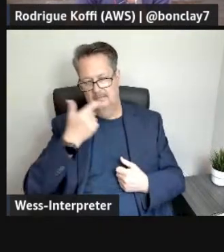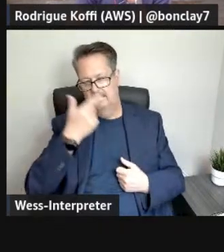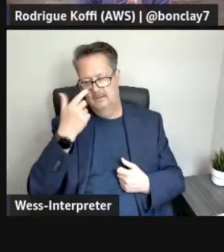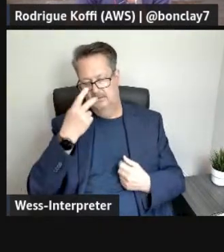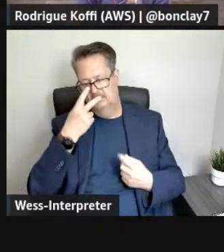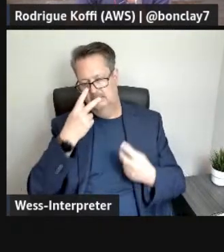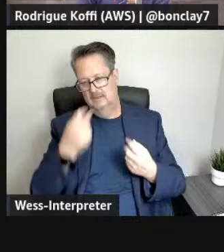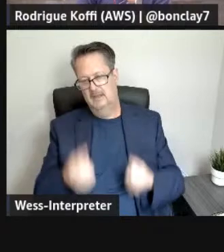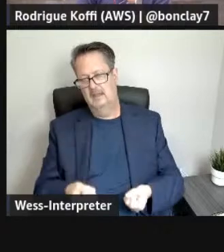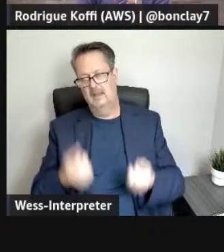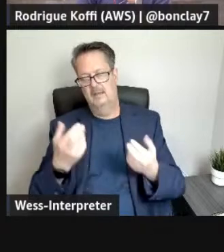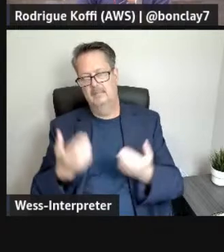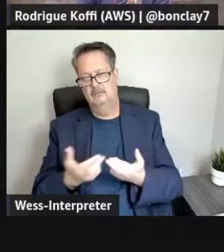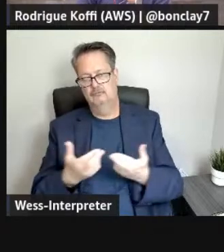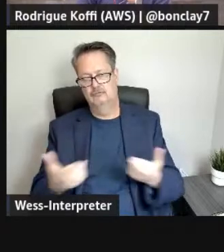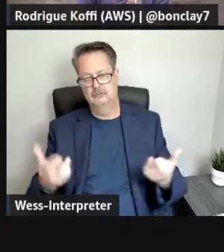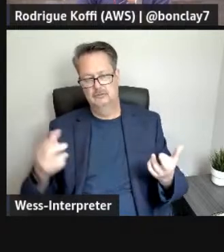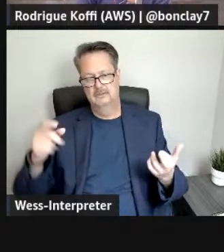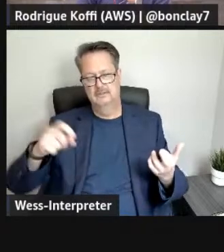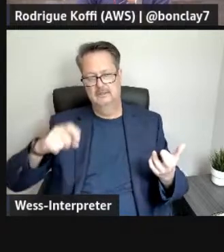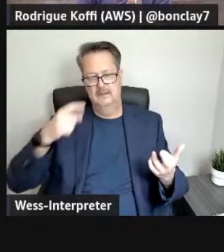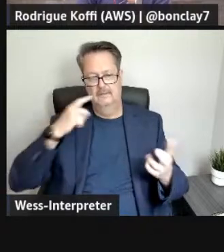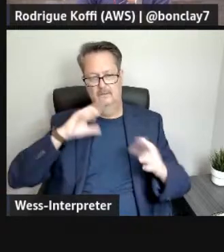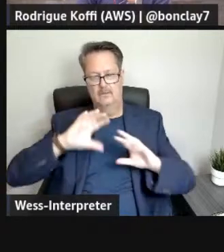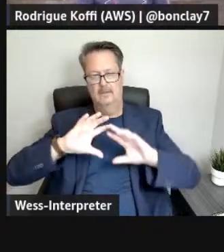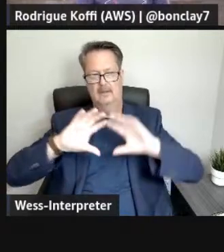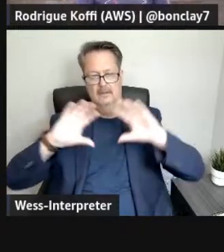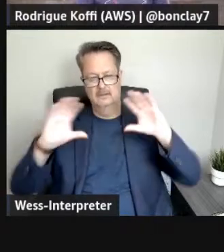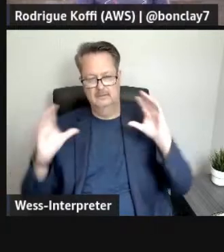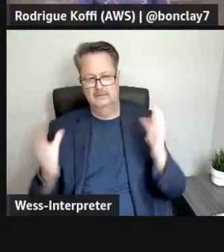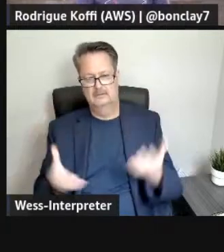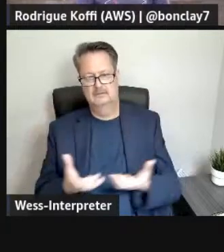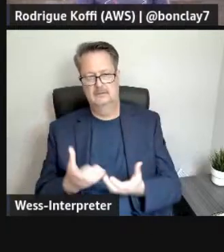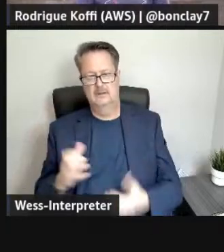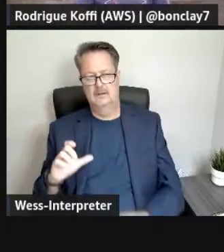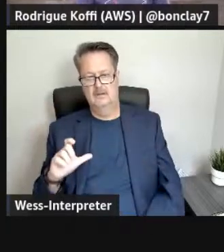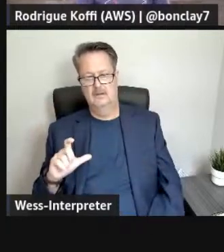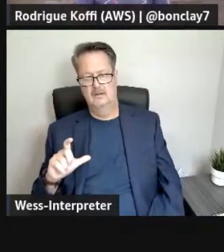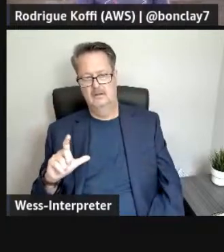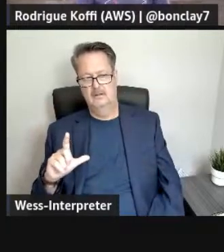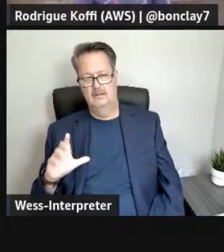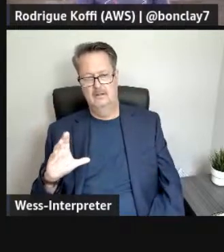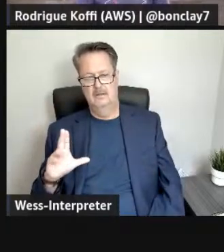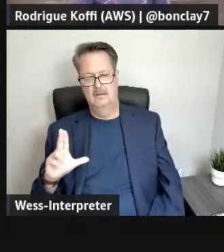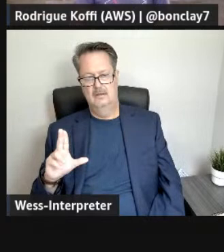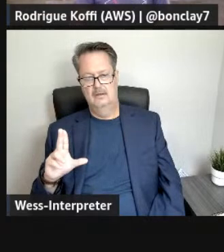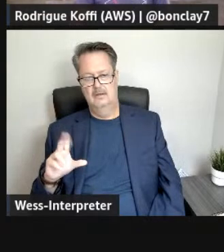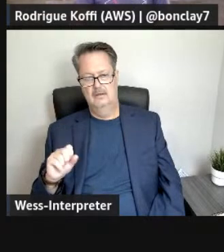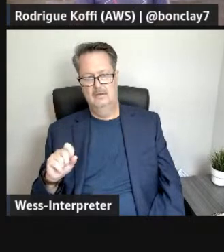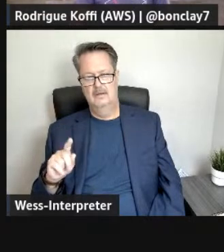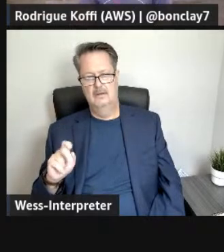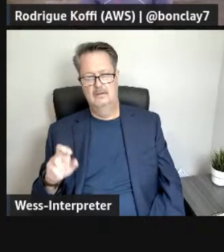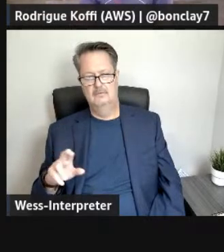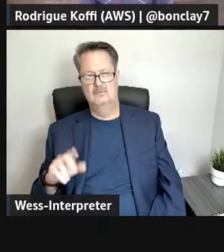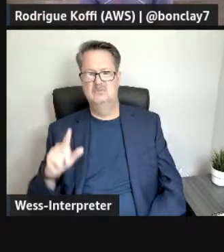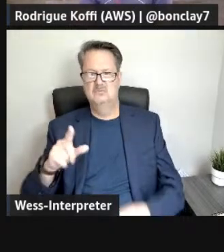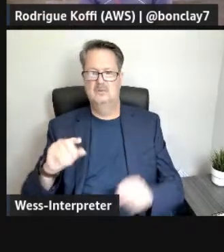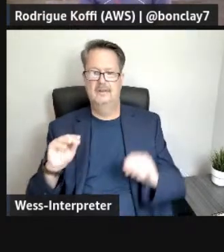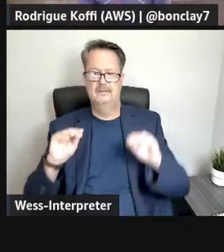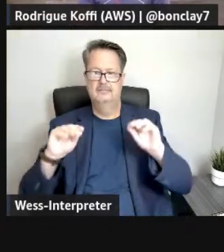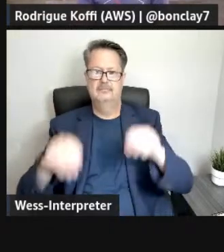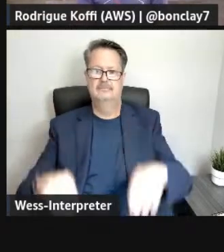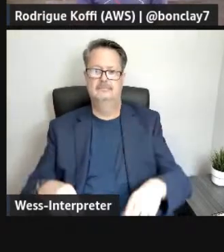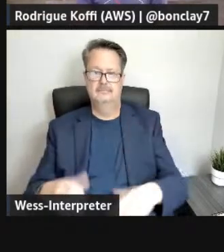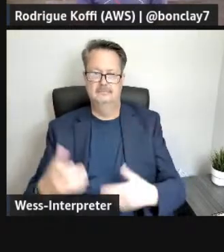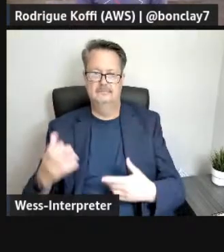needed for the entire cluster, and you're only going to allocate that level of CPU and memory. So you're not over allocating